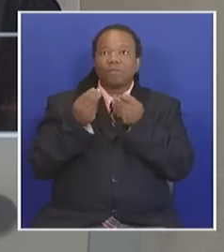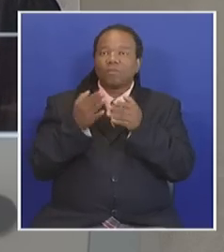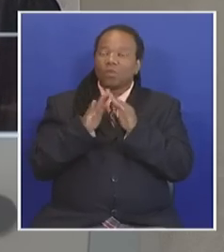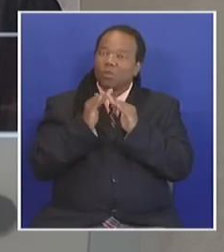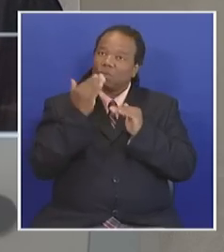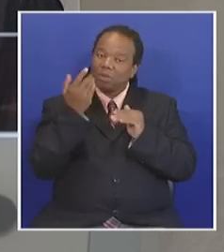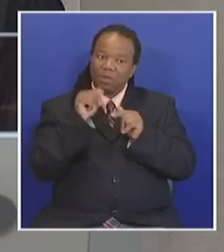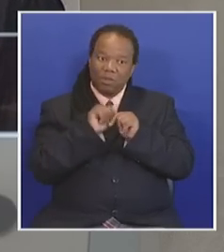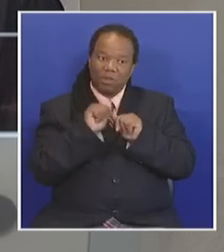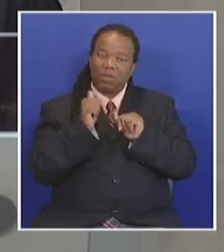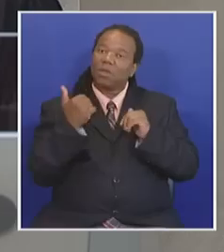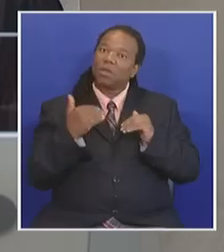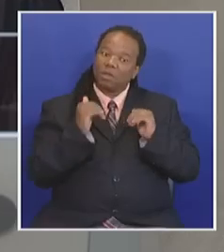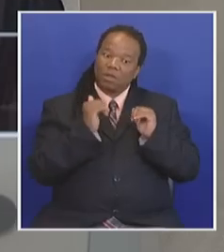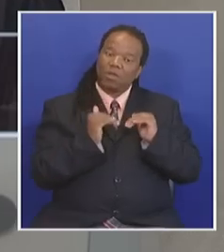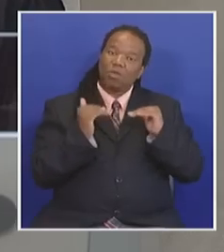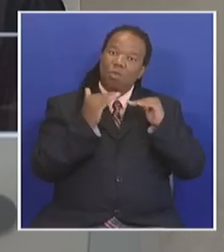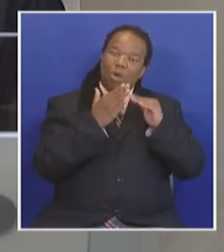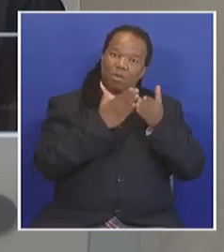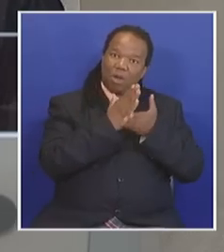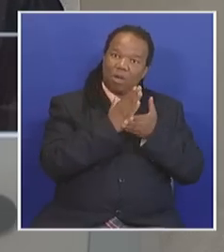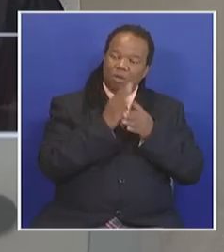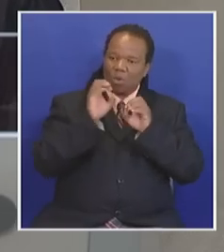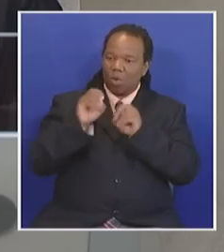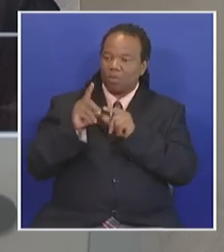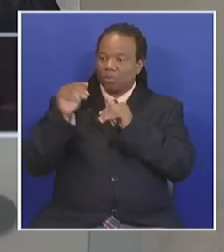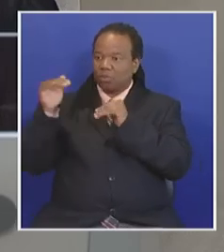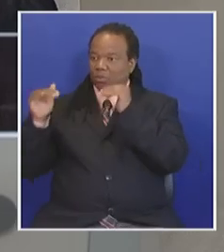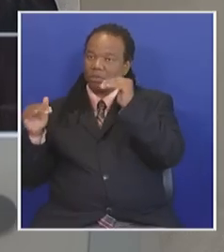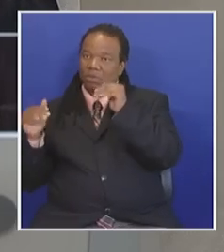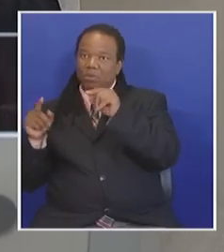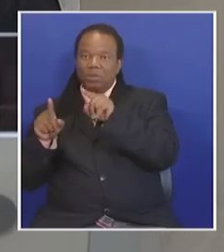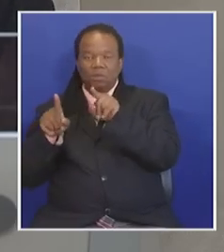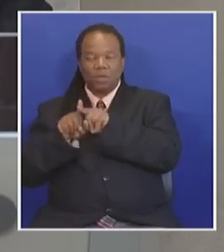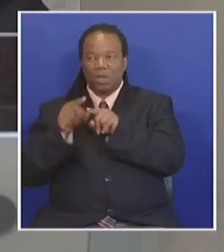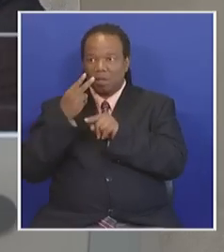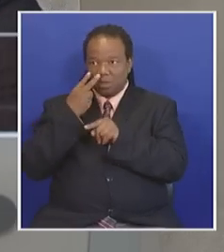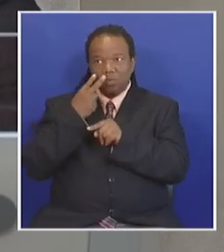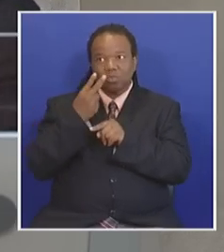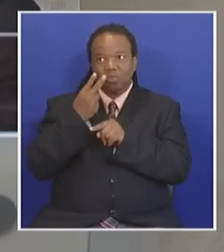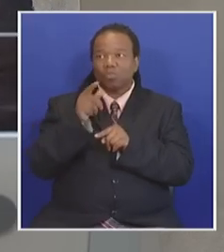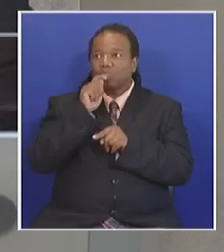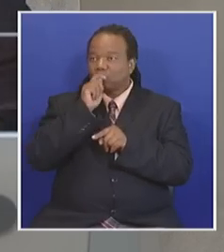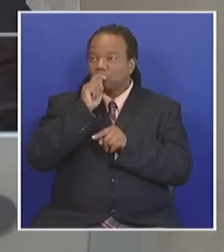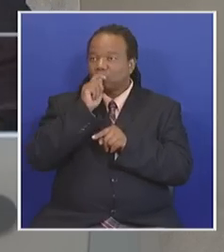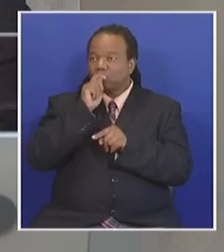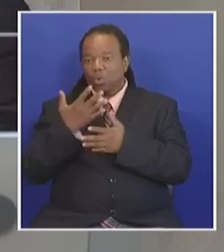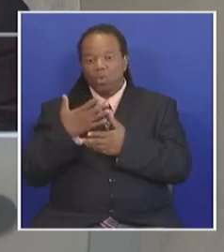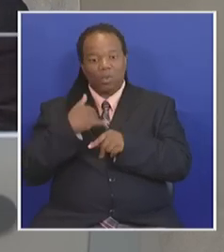equal rights and equal opportunity. And it is a reflection of the structural relations between color and economic